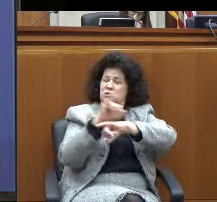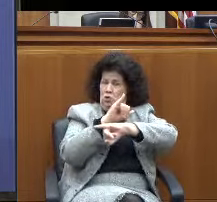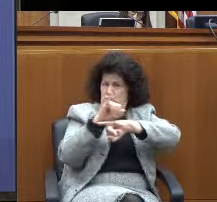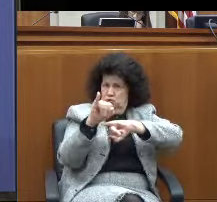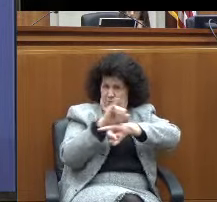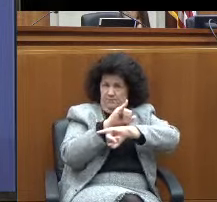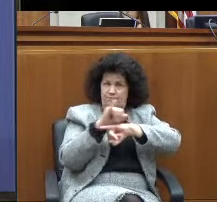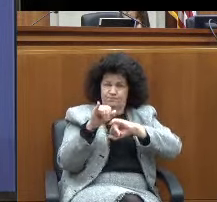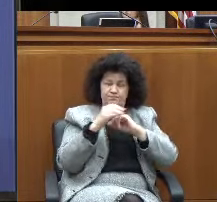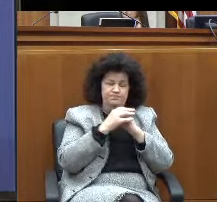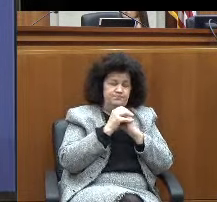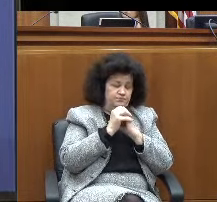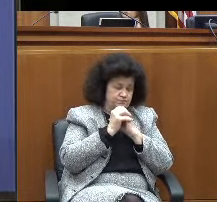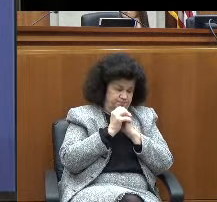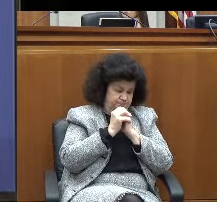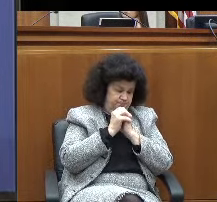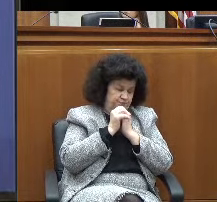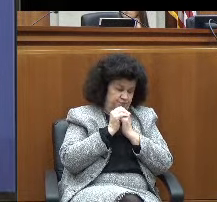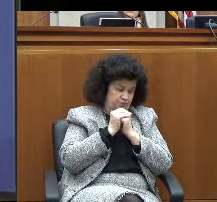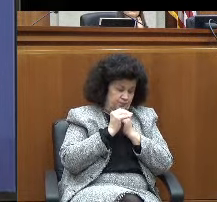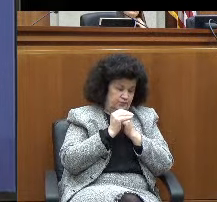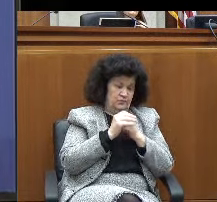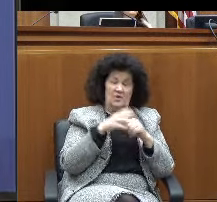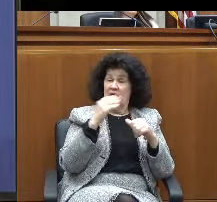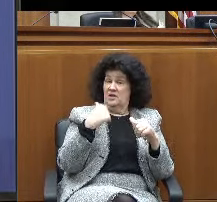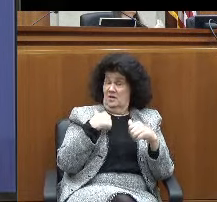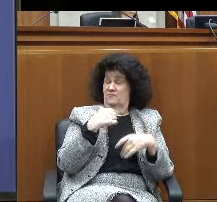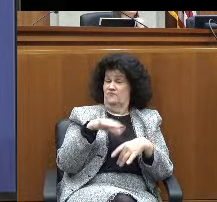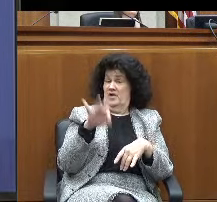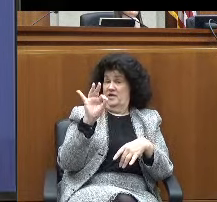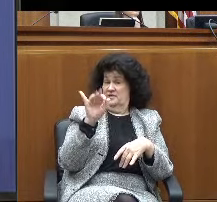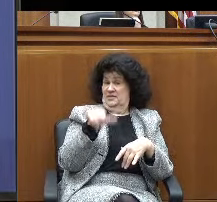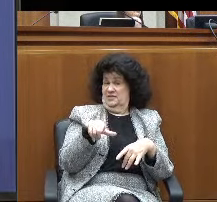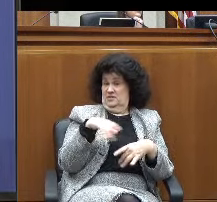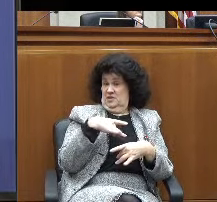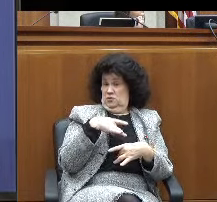12 area. And what's been interesting